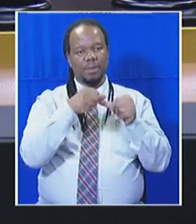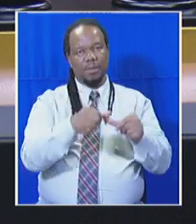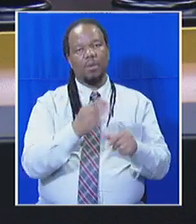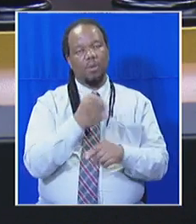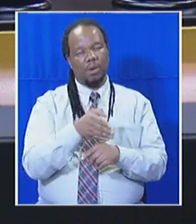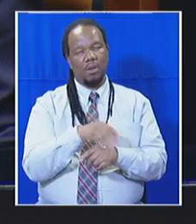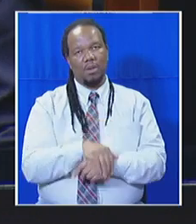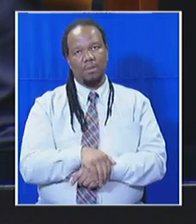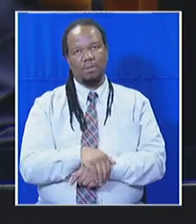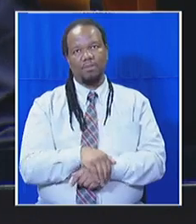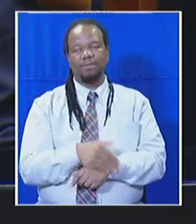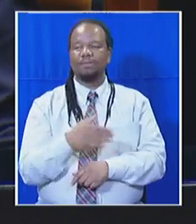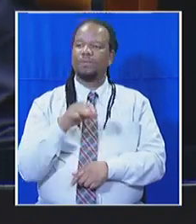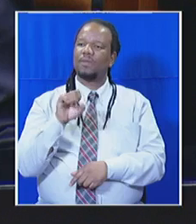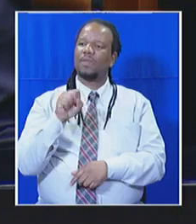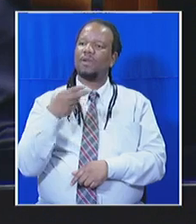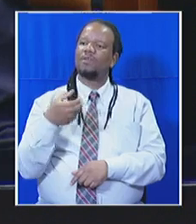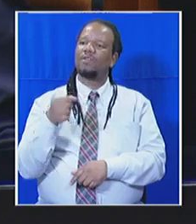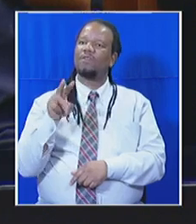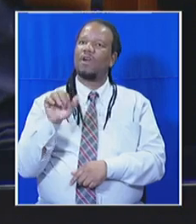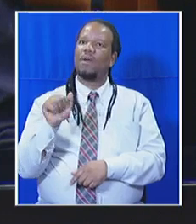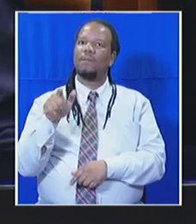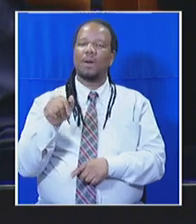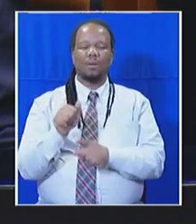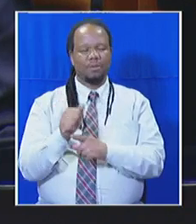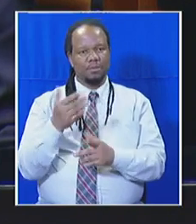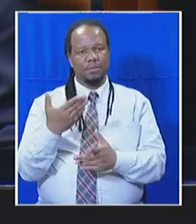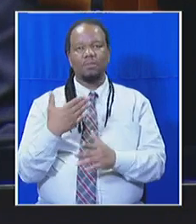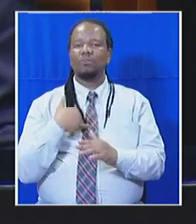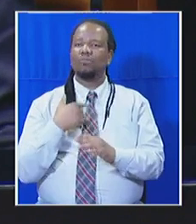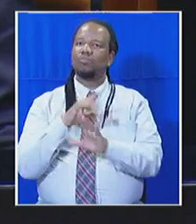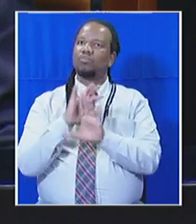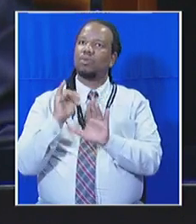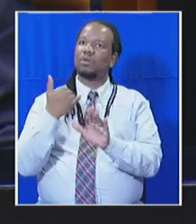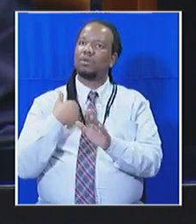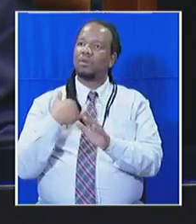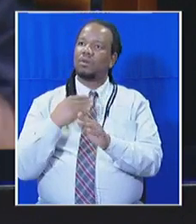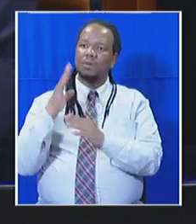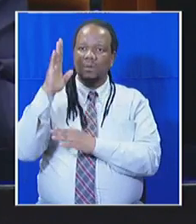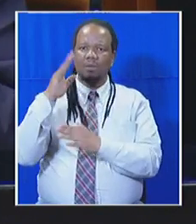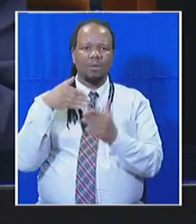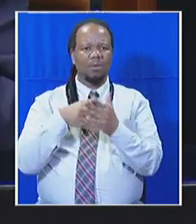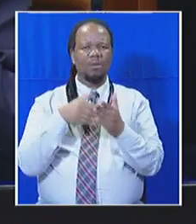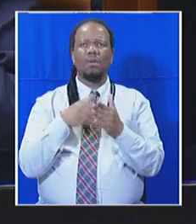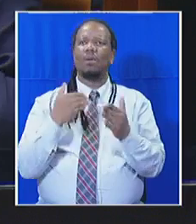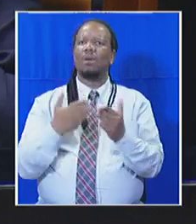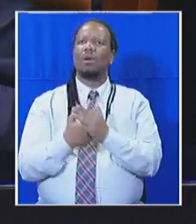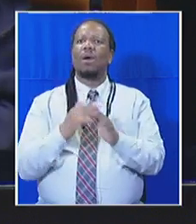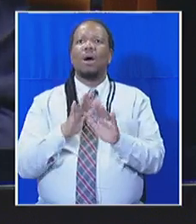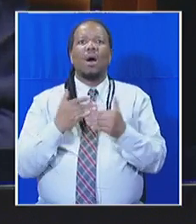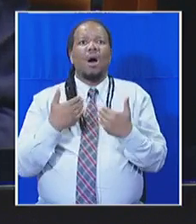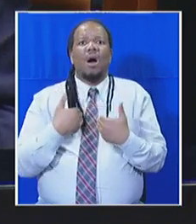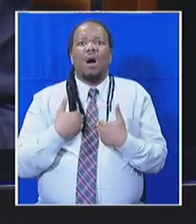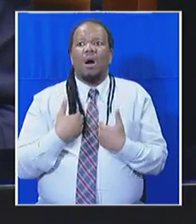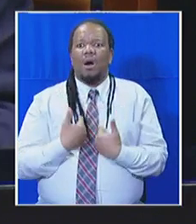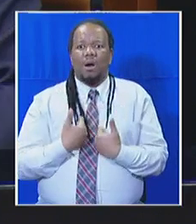done. Sure. Honorable Chivambo, in the first place, you are very presumptuous. You rise, you interrupt me in the middle of my